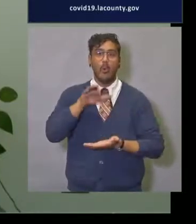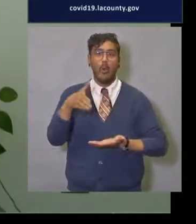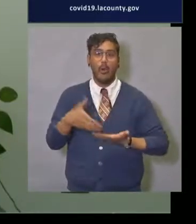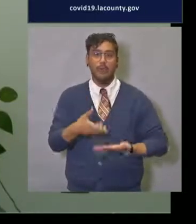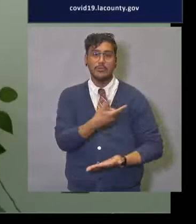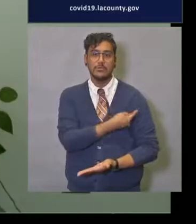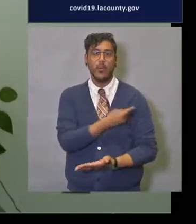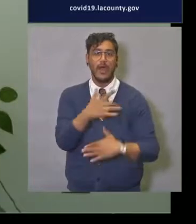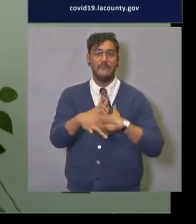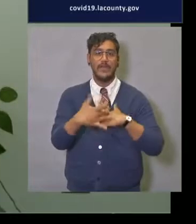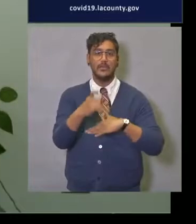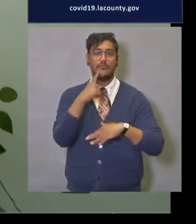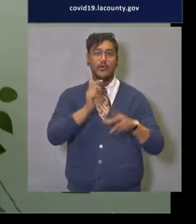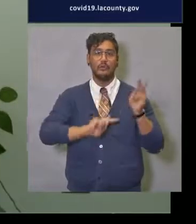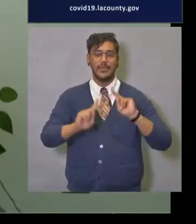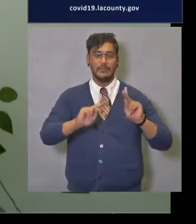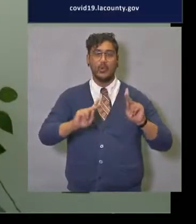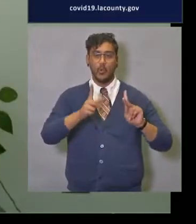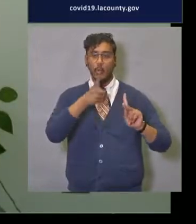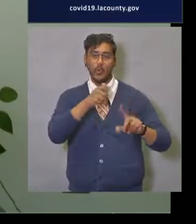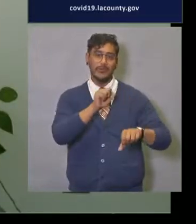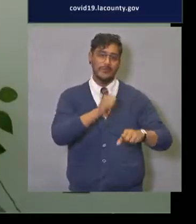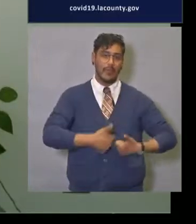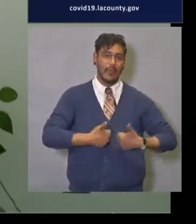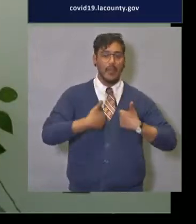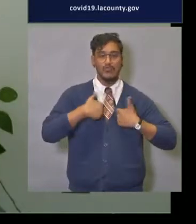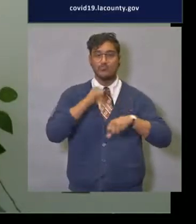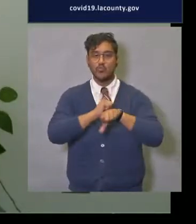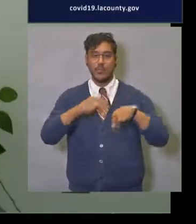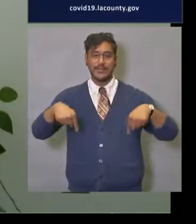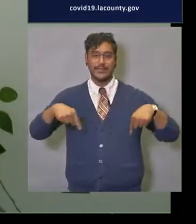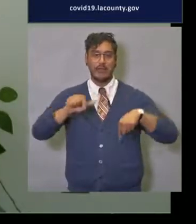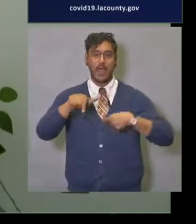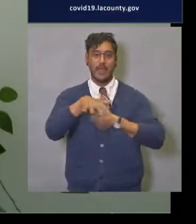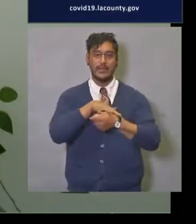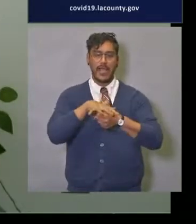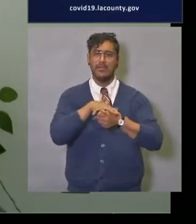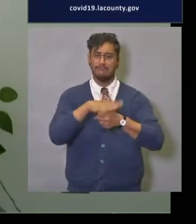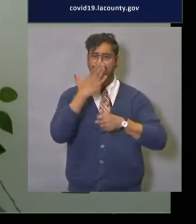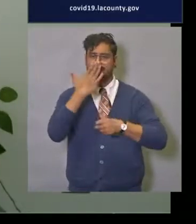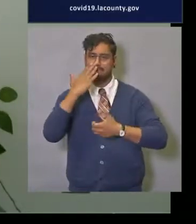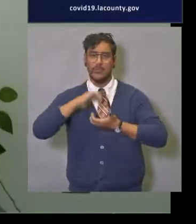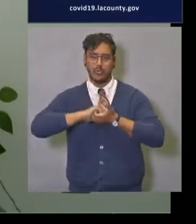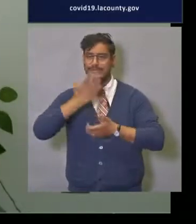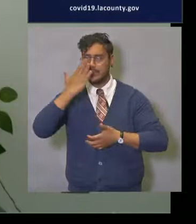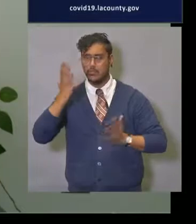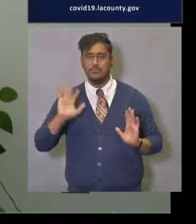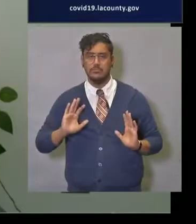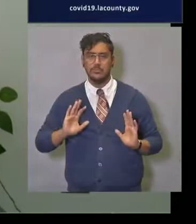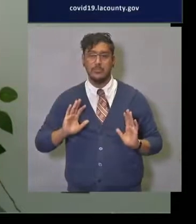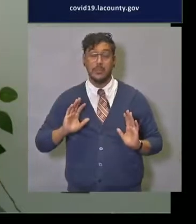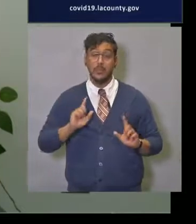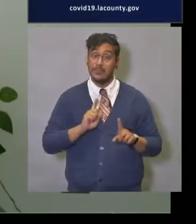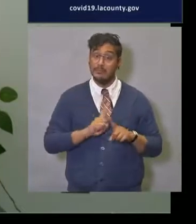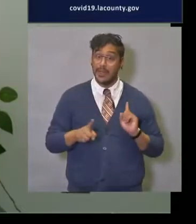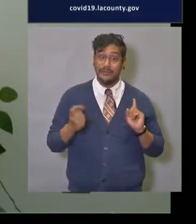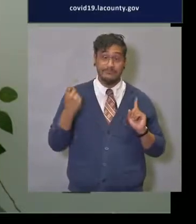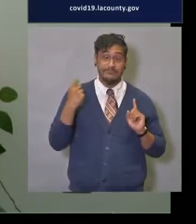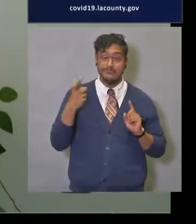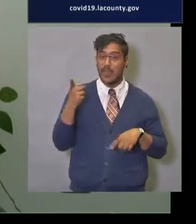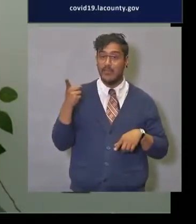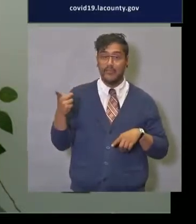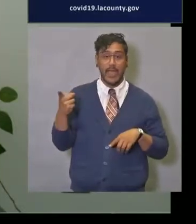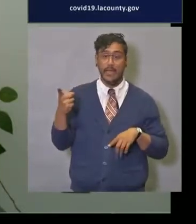vaccinate people who live and work in LA County. So we're grateful for that partnership. But honestly, they do work with their